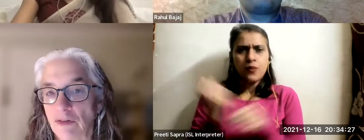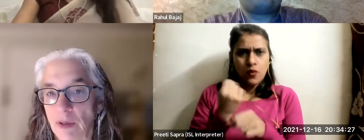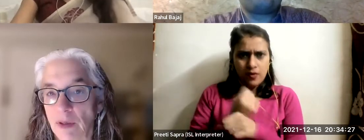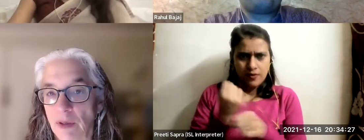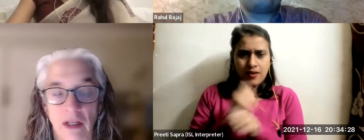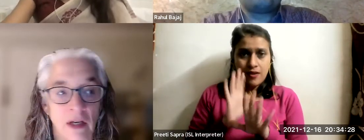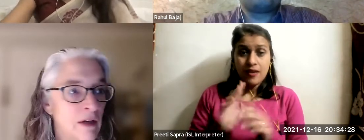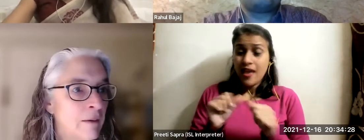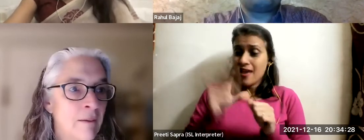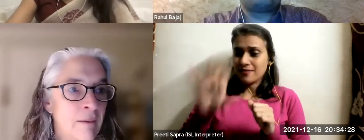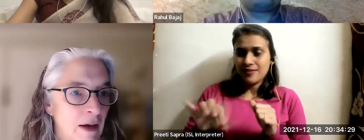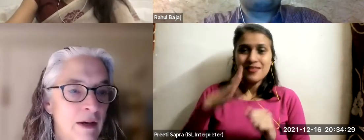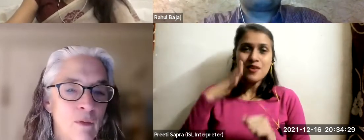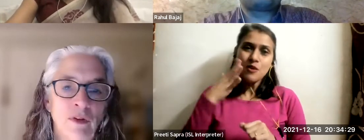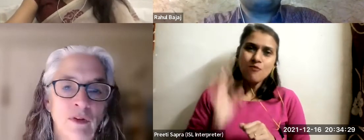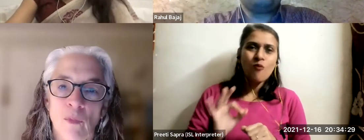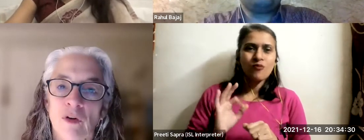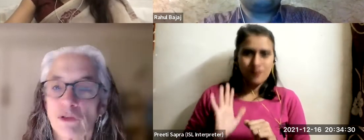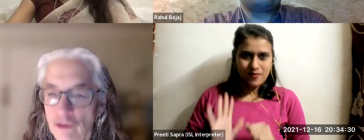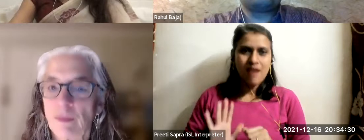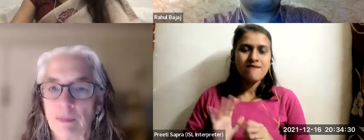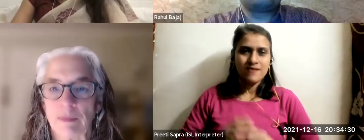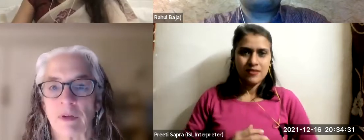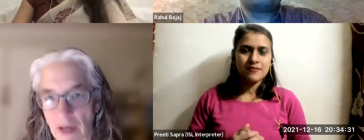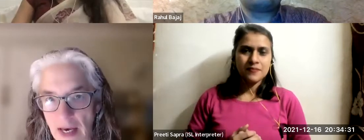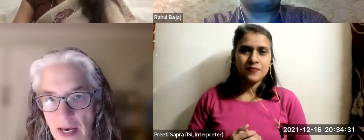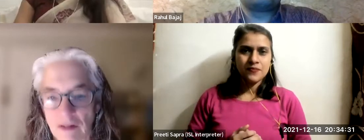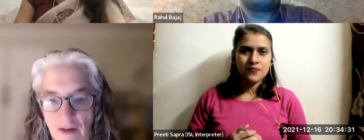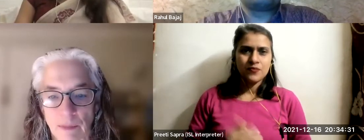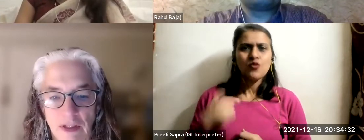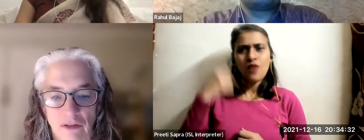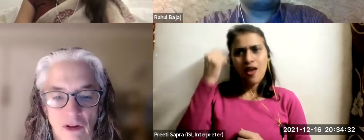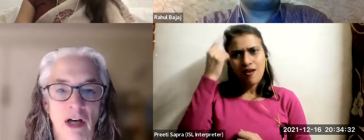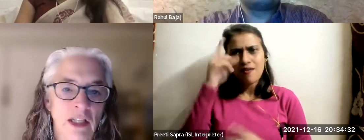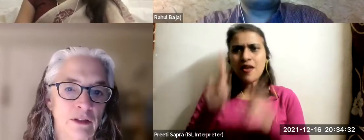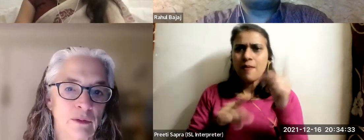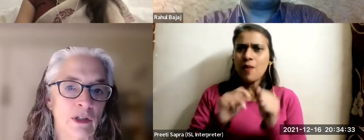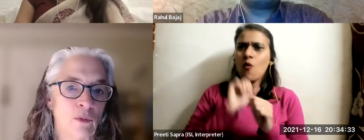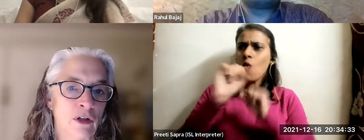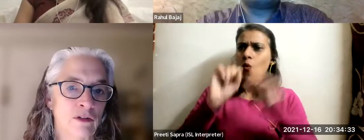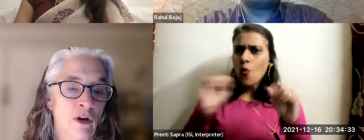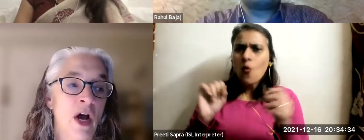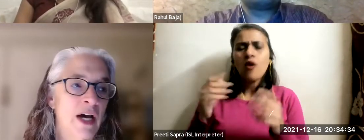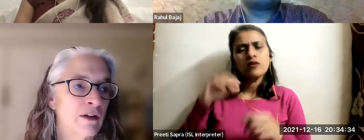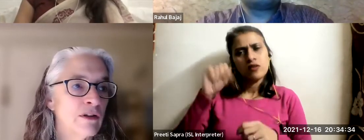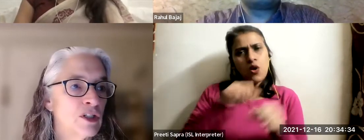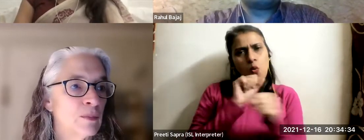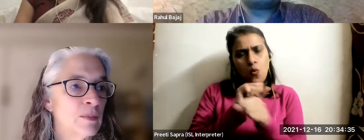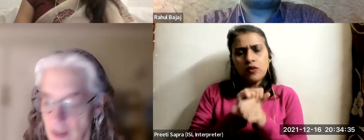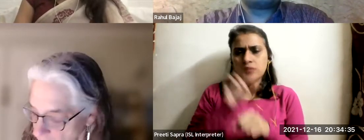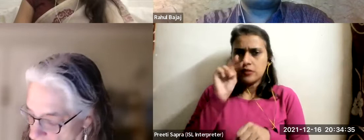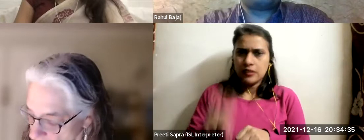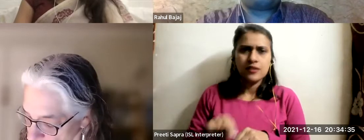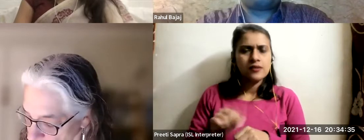of accessibility was more understood by people as everybody's online doing their work. So another thing